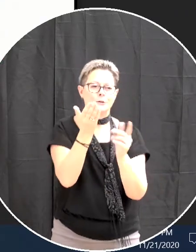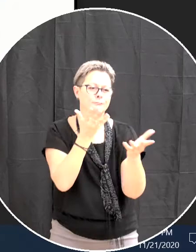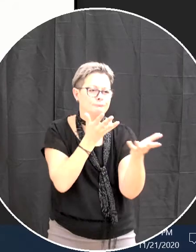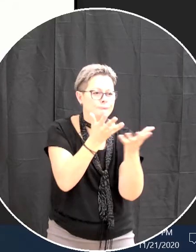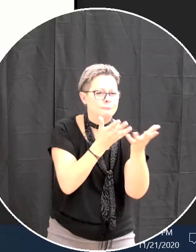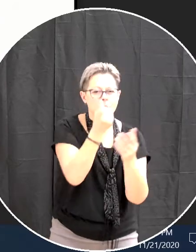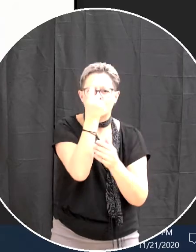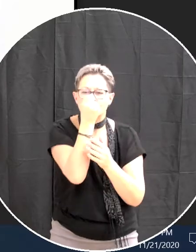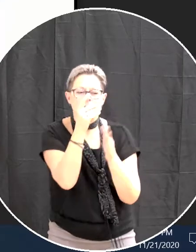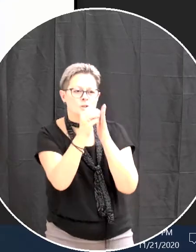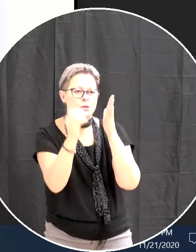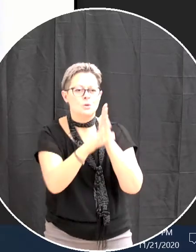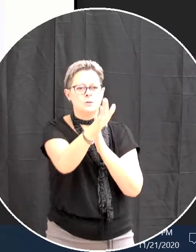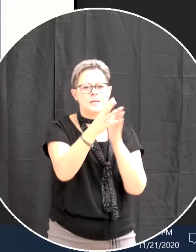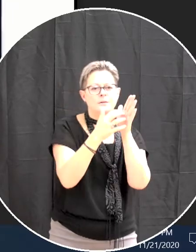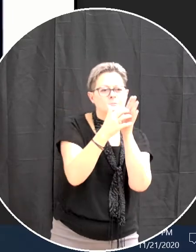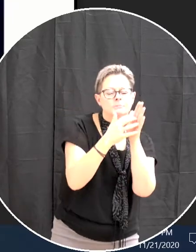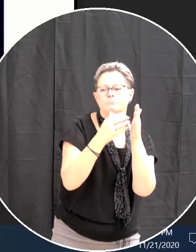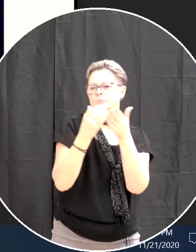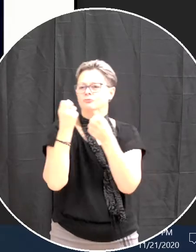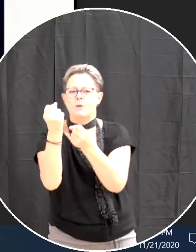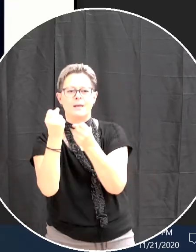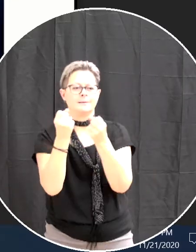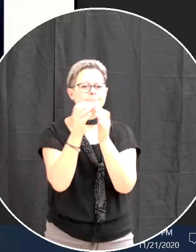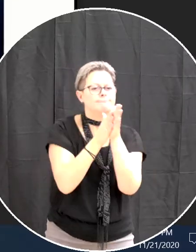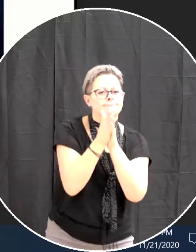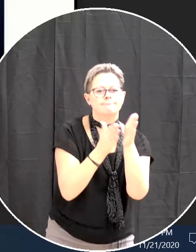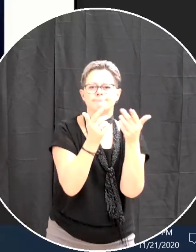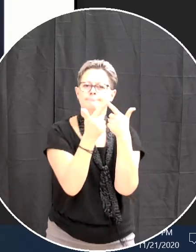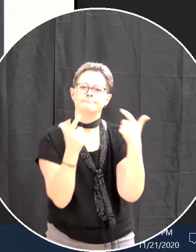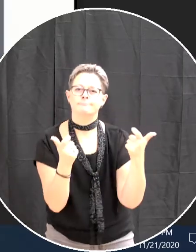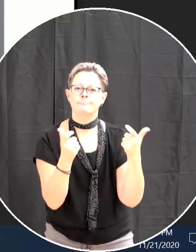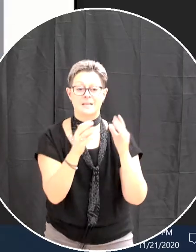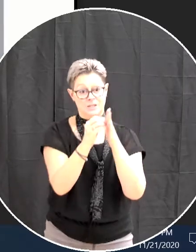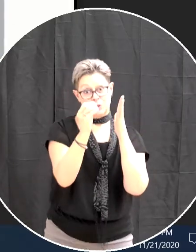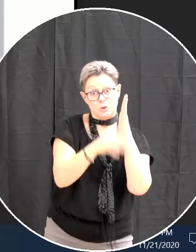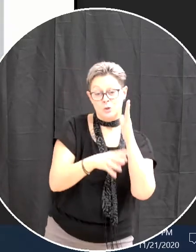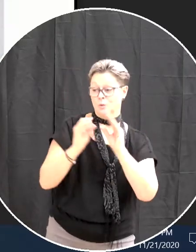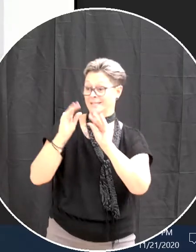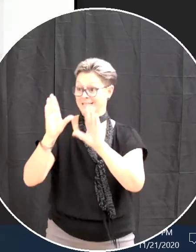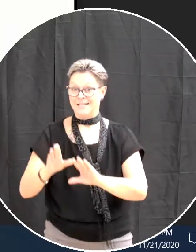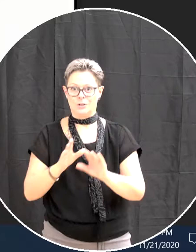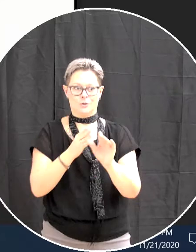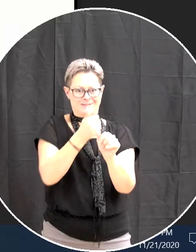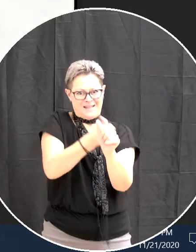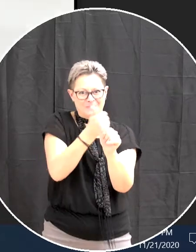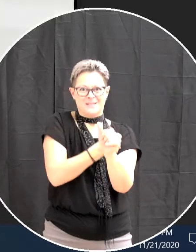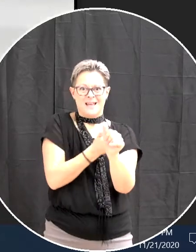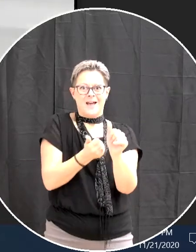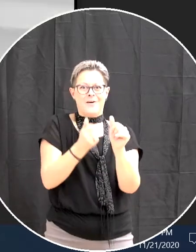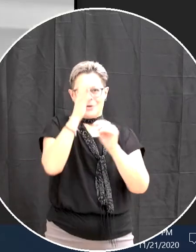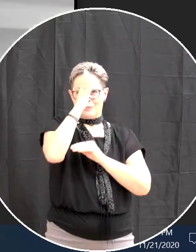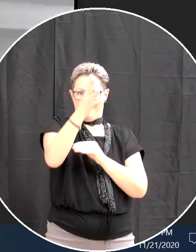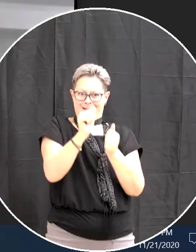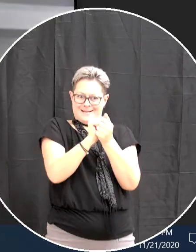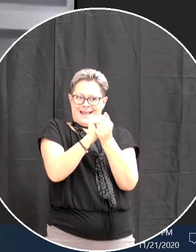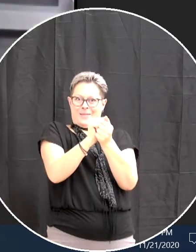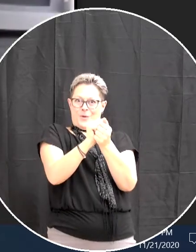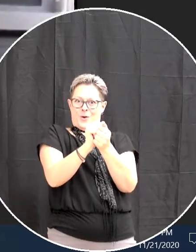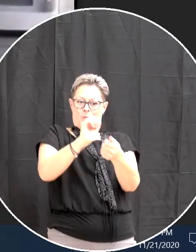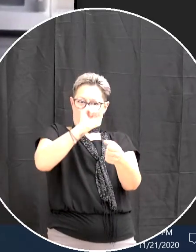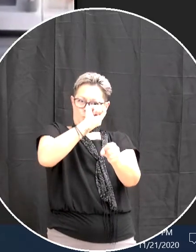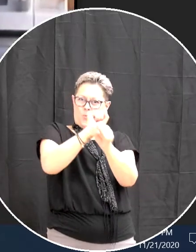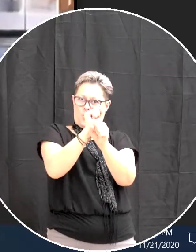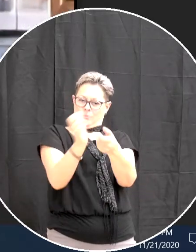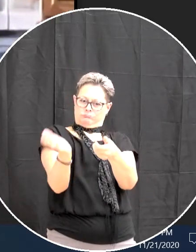strengths and needs and interests. Students and teachers are co-creating projects and activities together